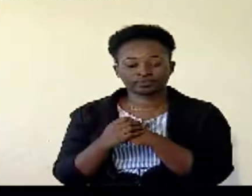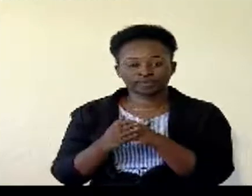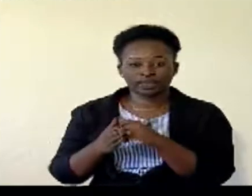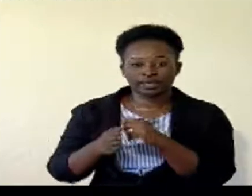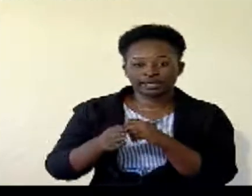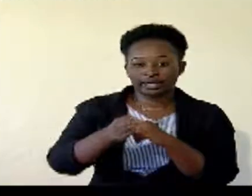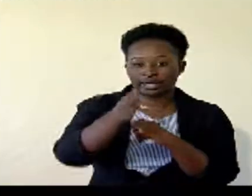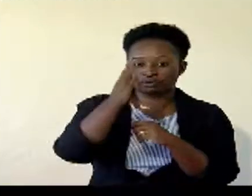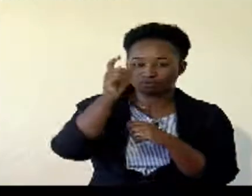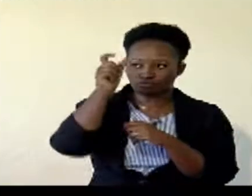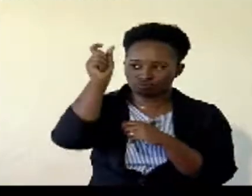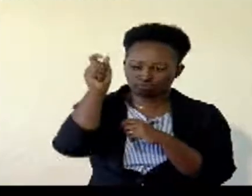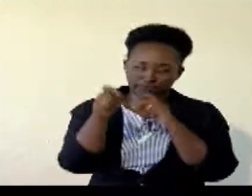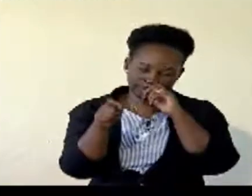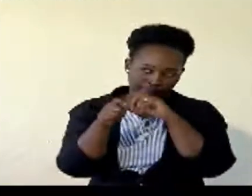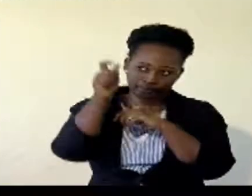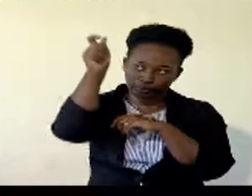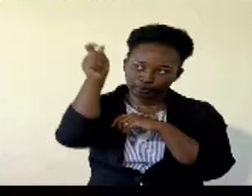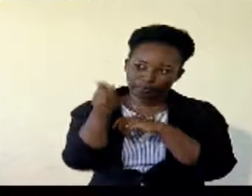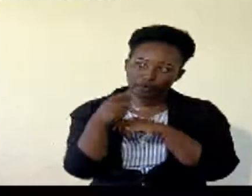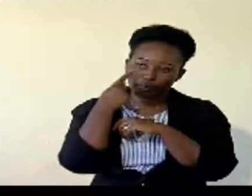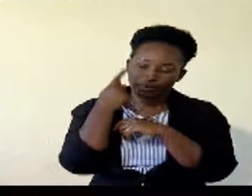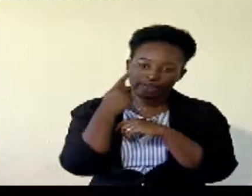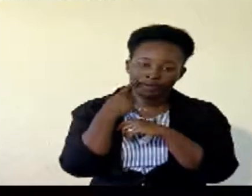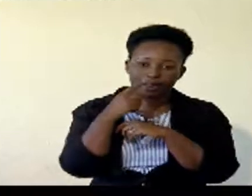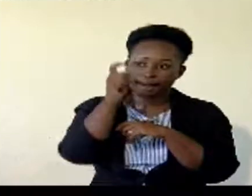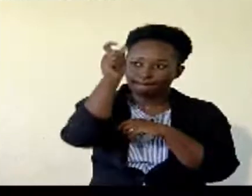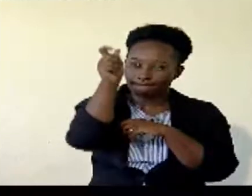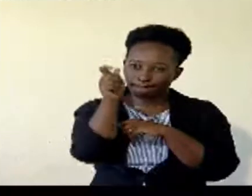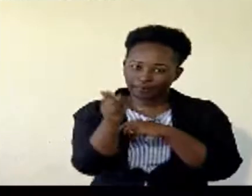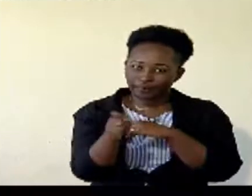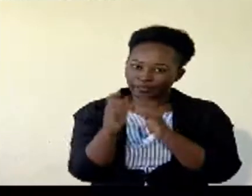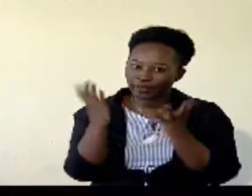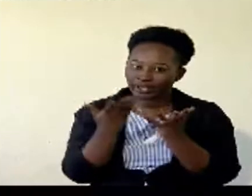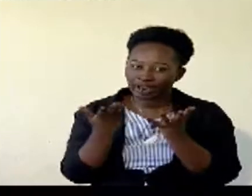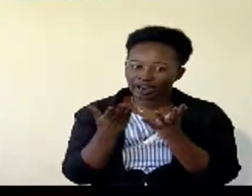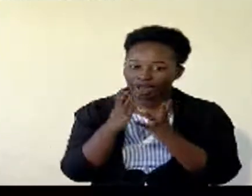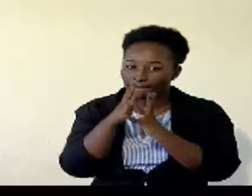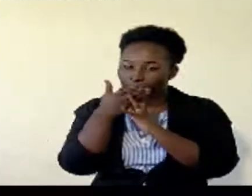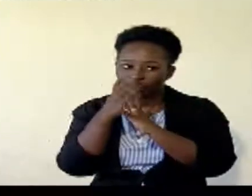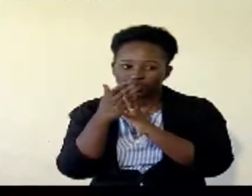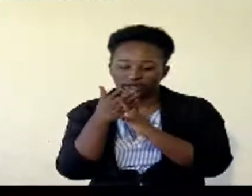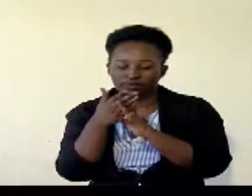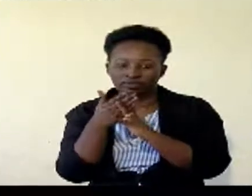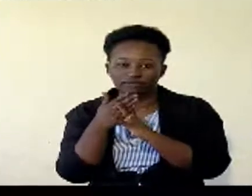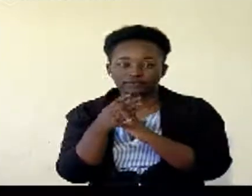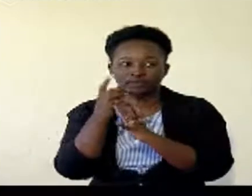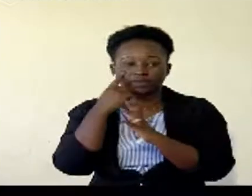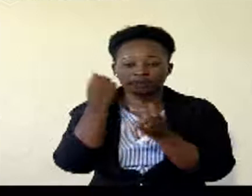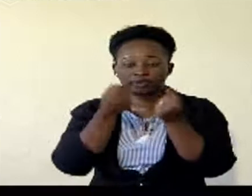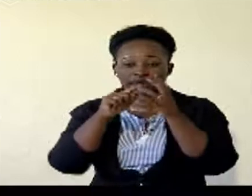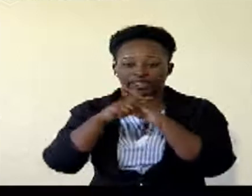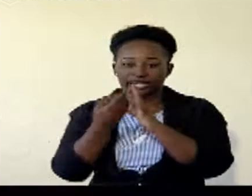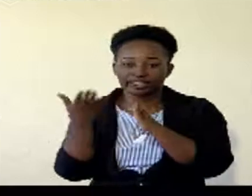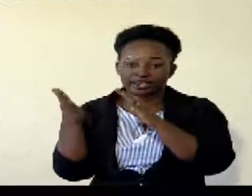down. Look at the base of support. The base of support is the distance between these two tires. So as you can see, the car has already tilted